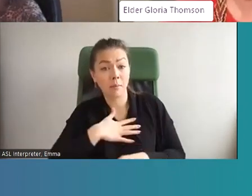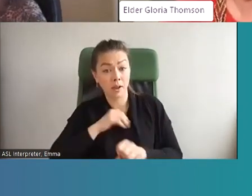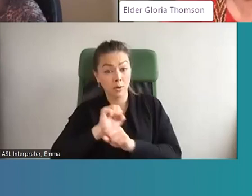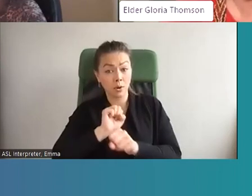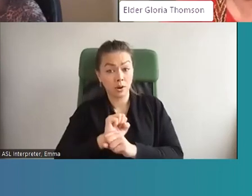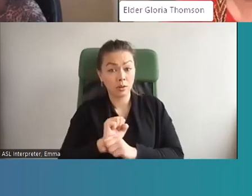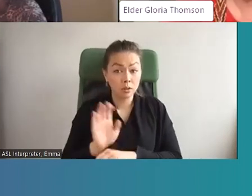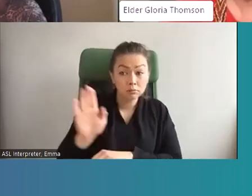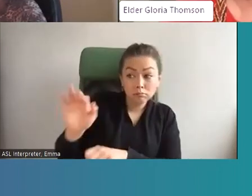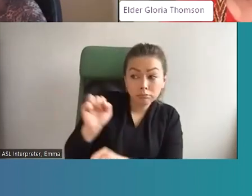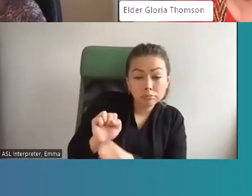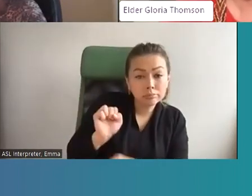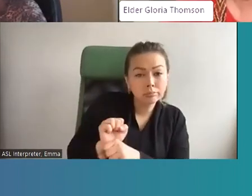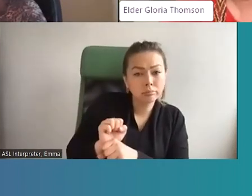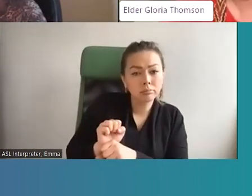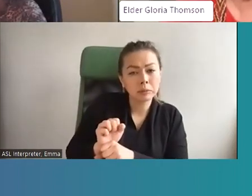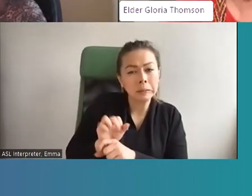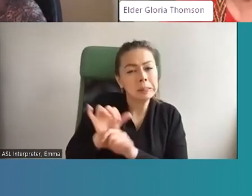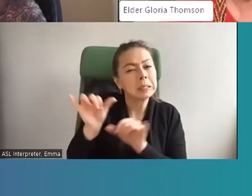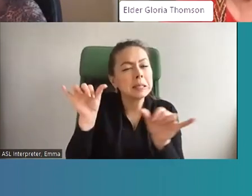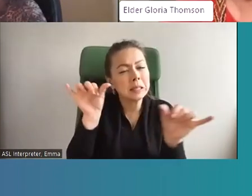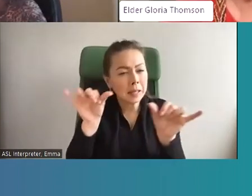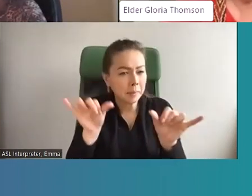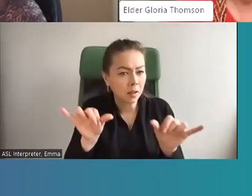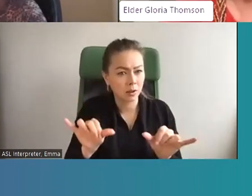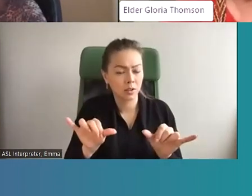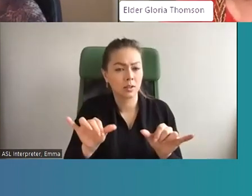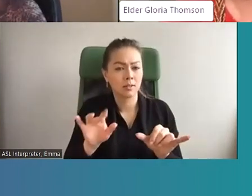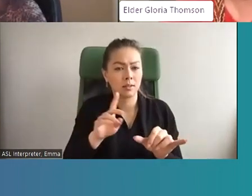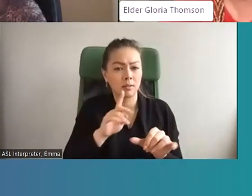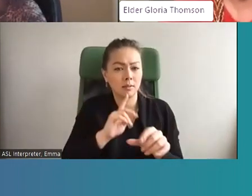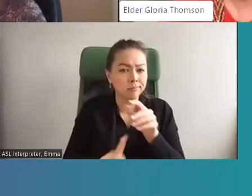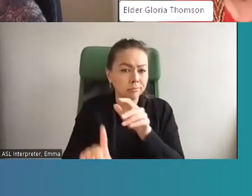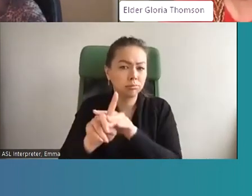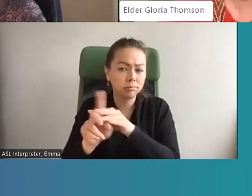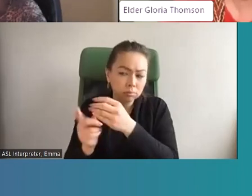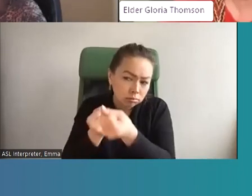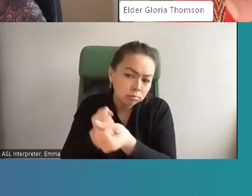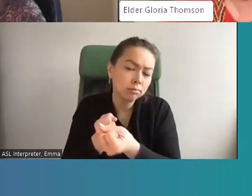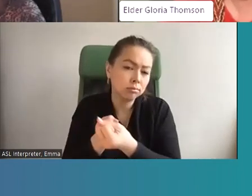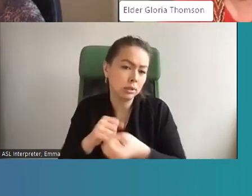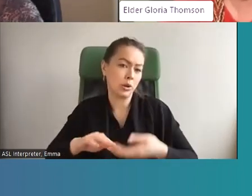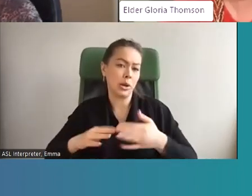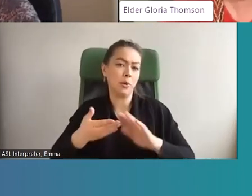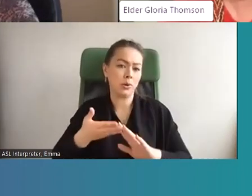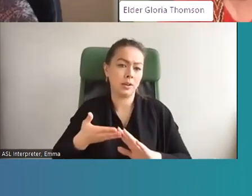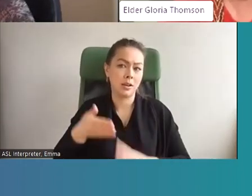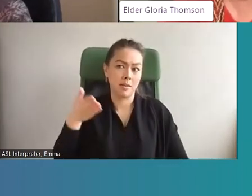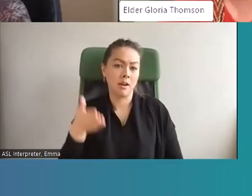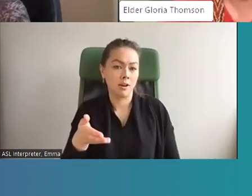our communities. So, you know, you just find out I'm not the